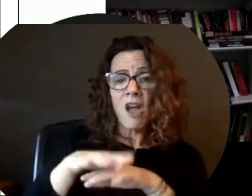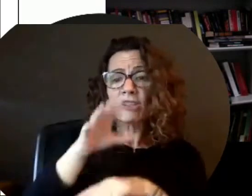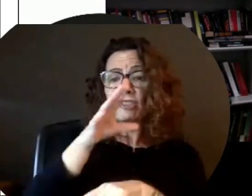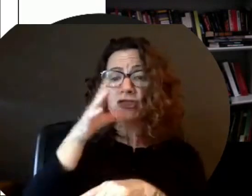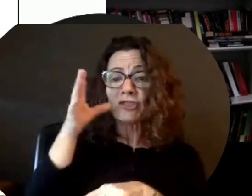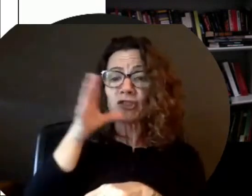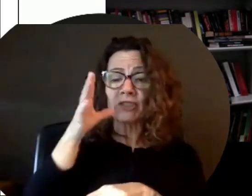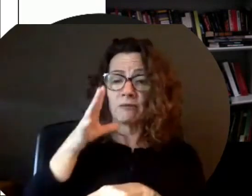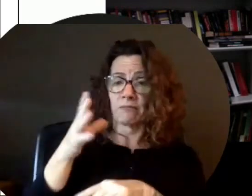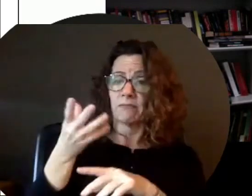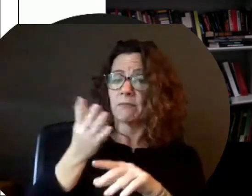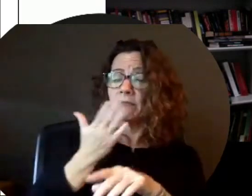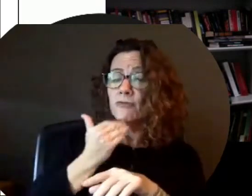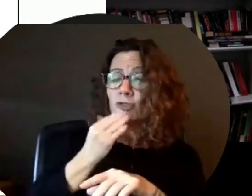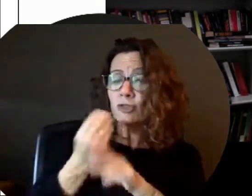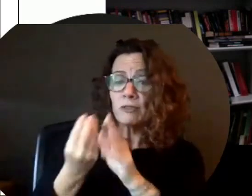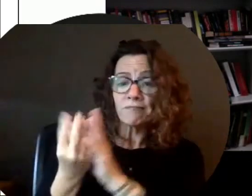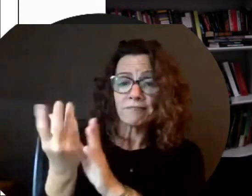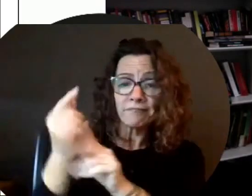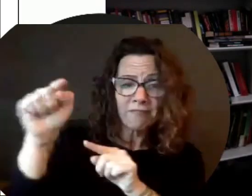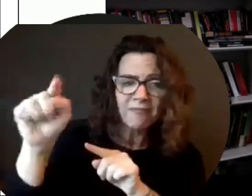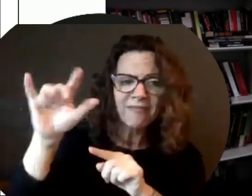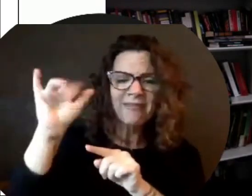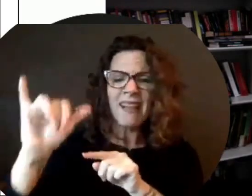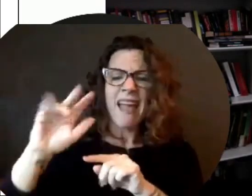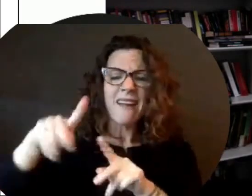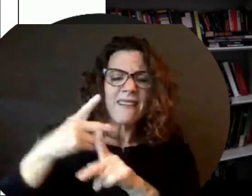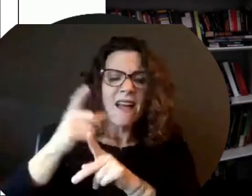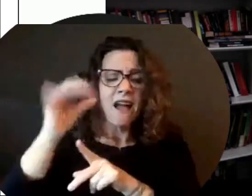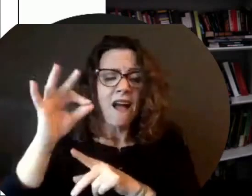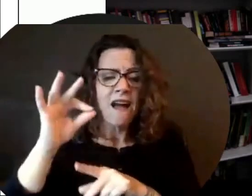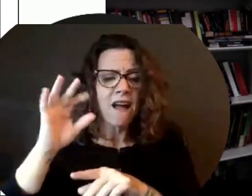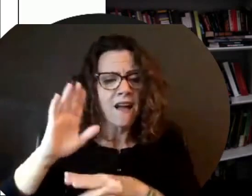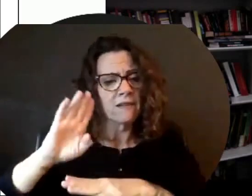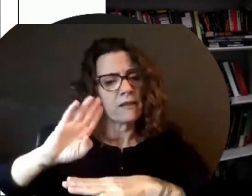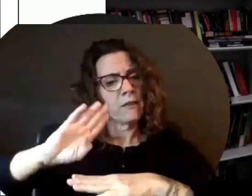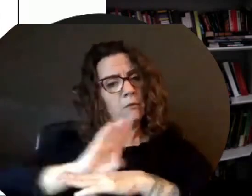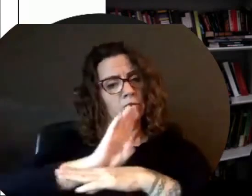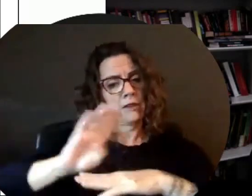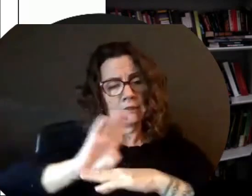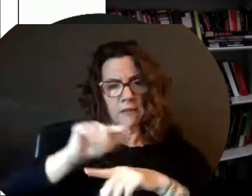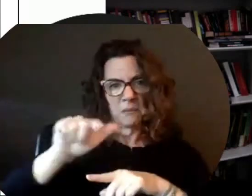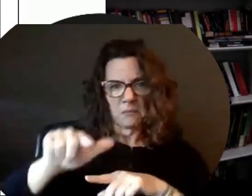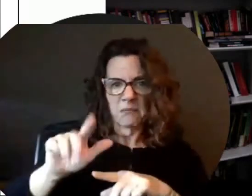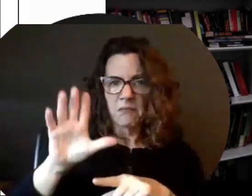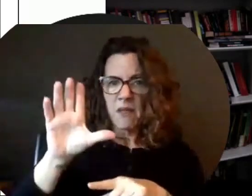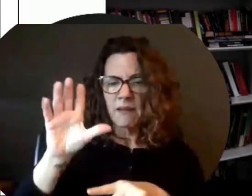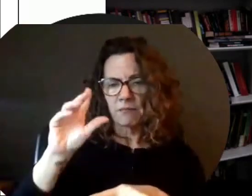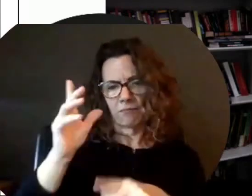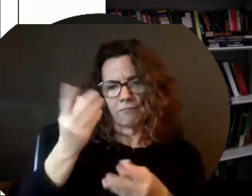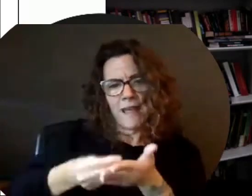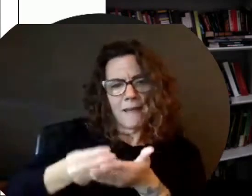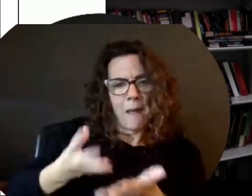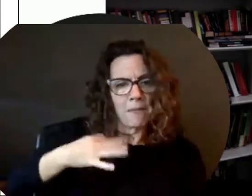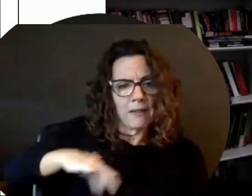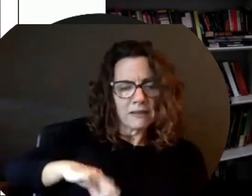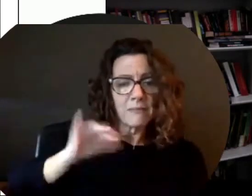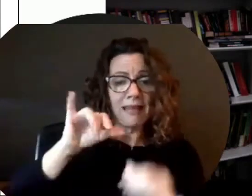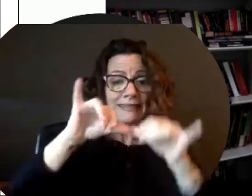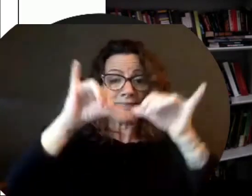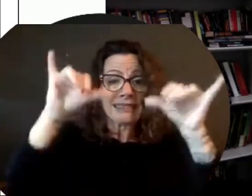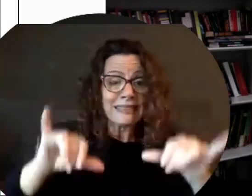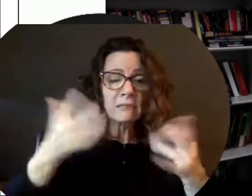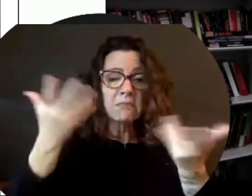capitalism, under the mercantilist system, slaves are disposed of, right? I mean, they're used within, the